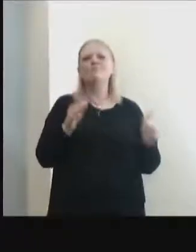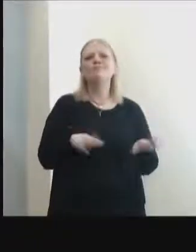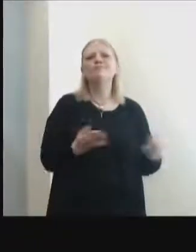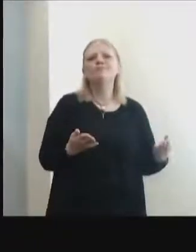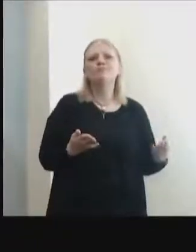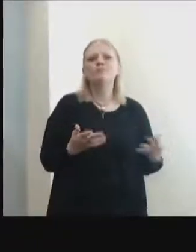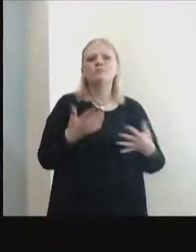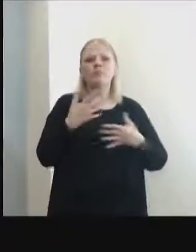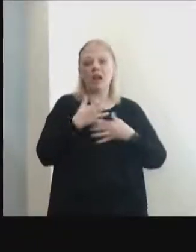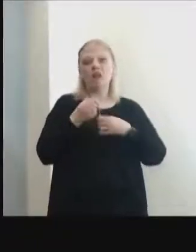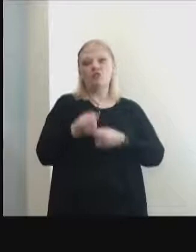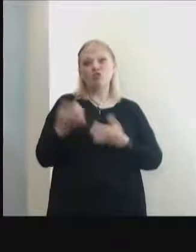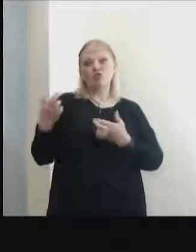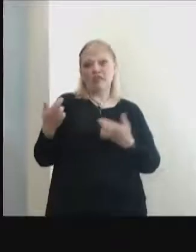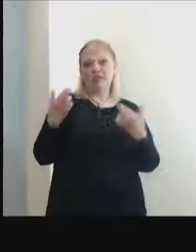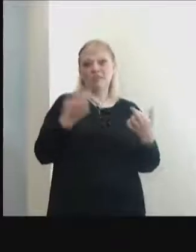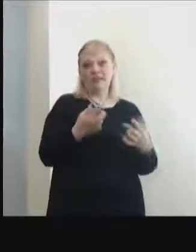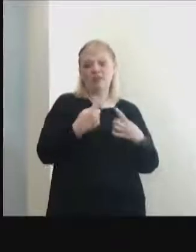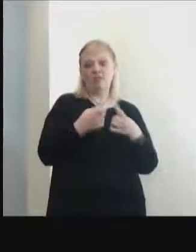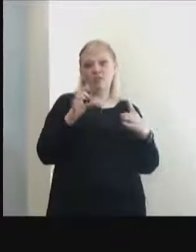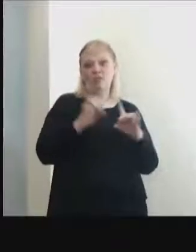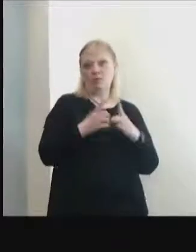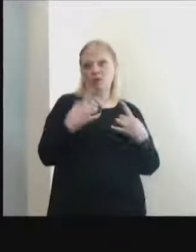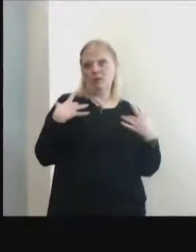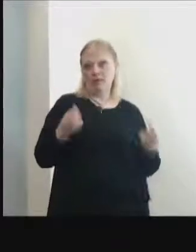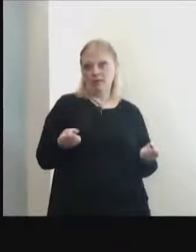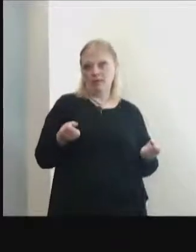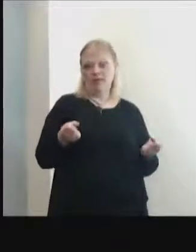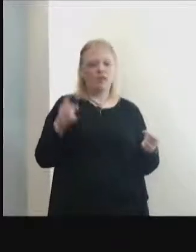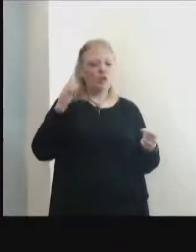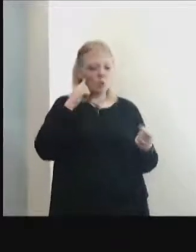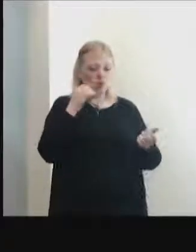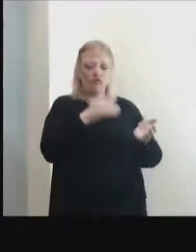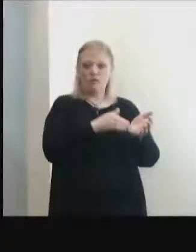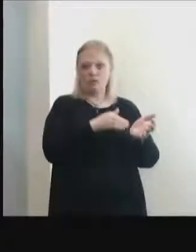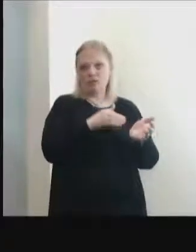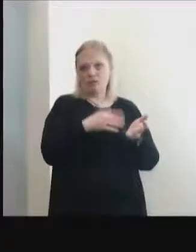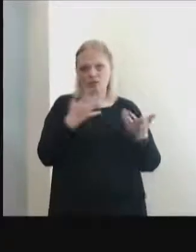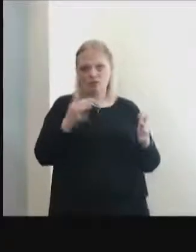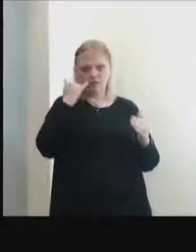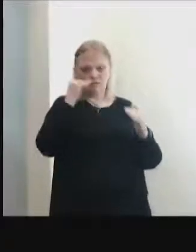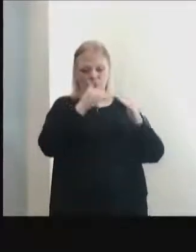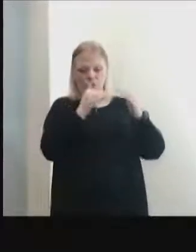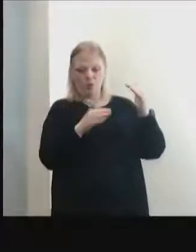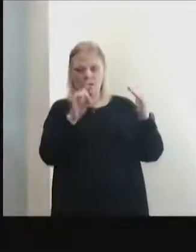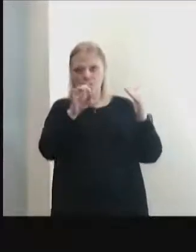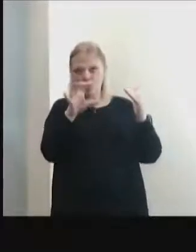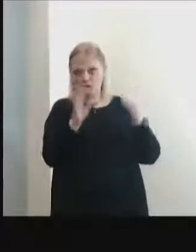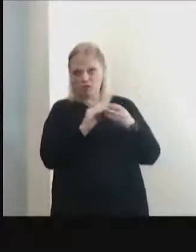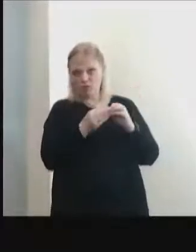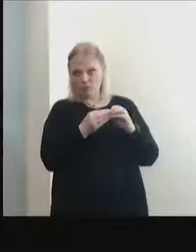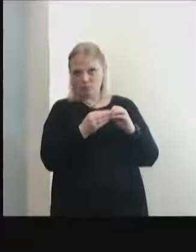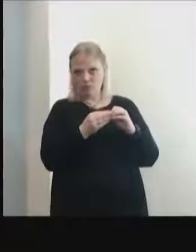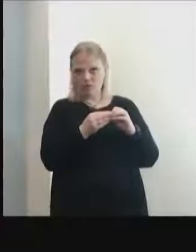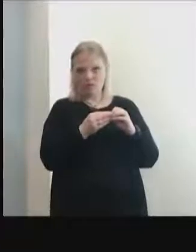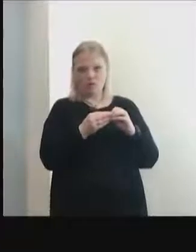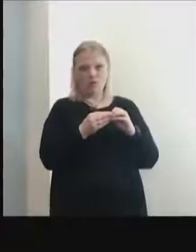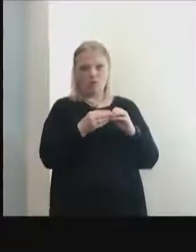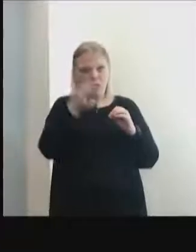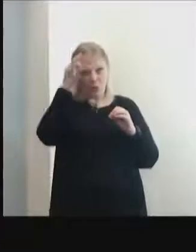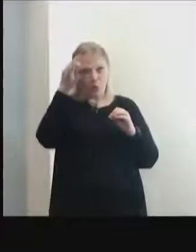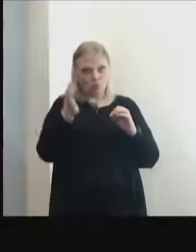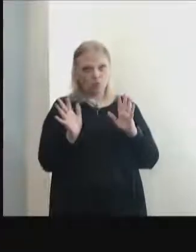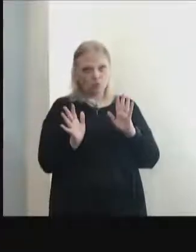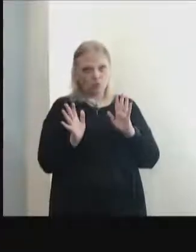I trust the recommendation of the Department of Health, and as you heard from Dr. Burstein today, if we can get below that 100 number, and we're not that far away from it